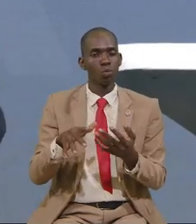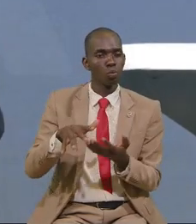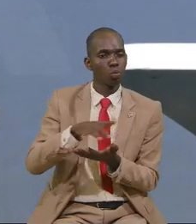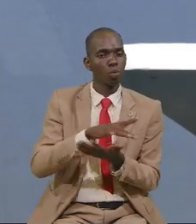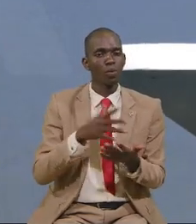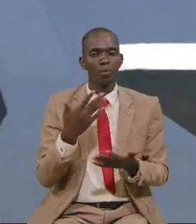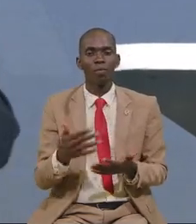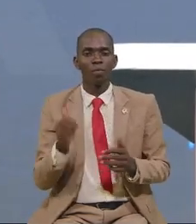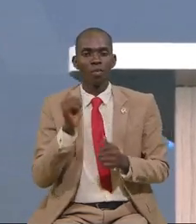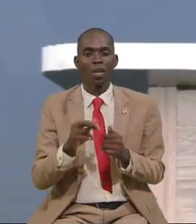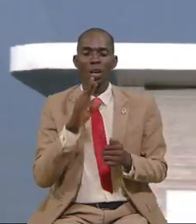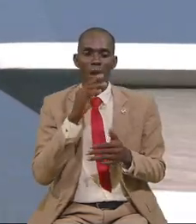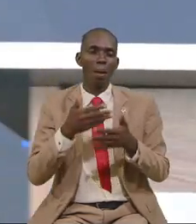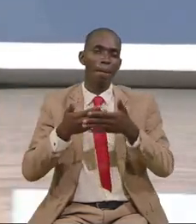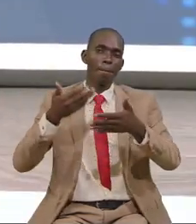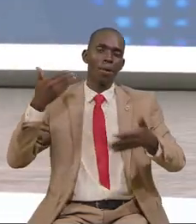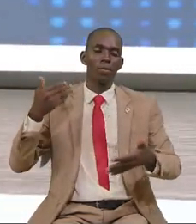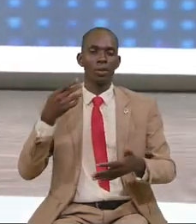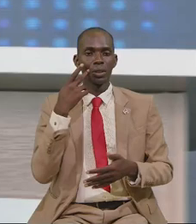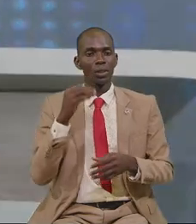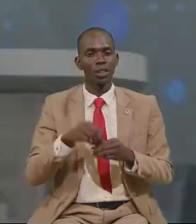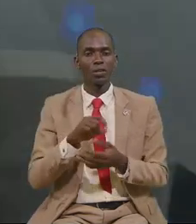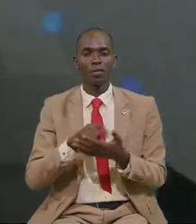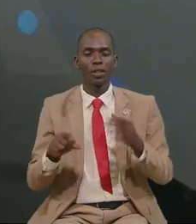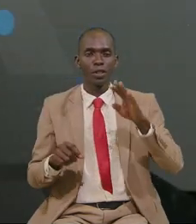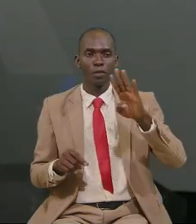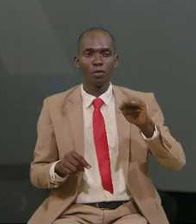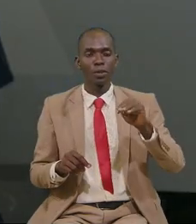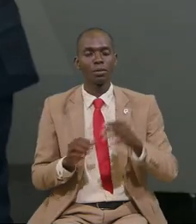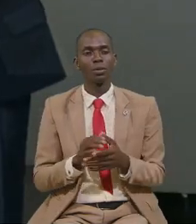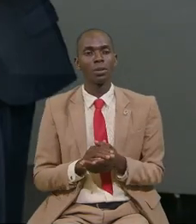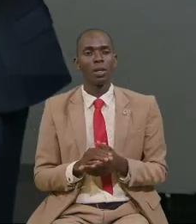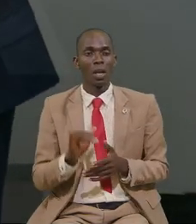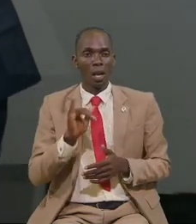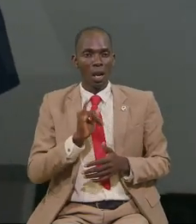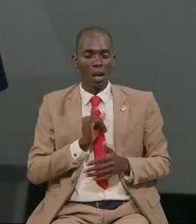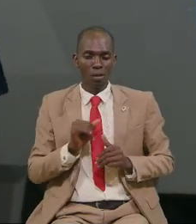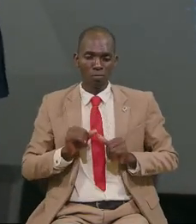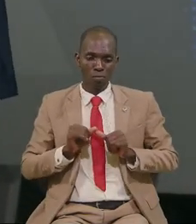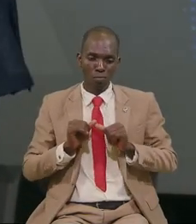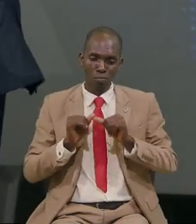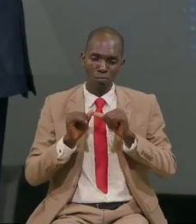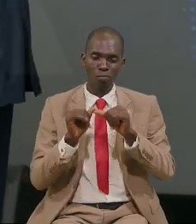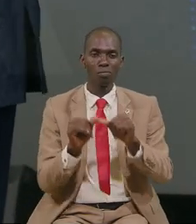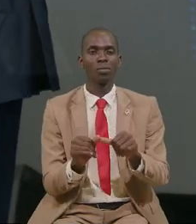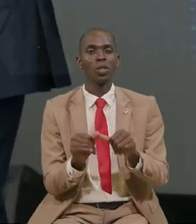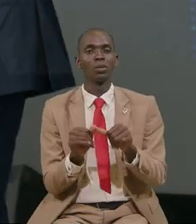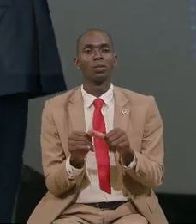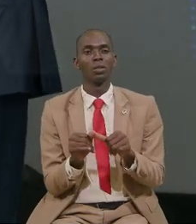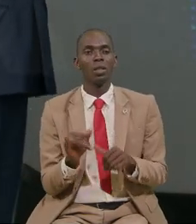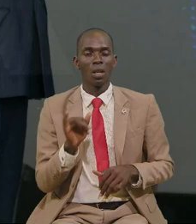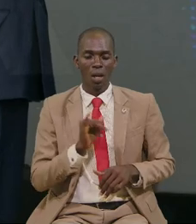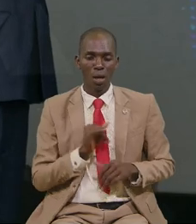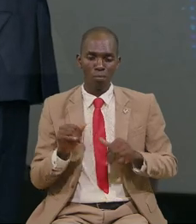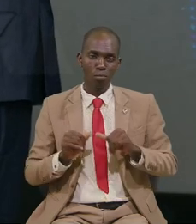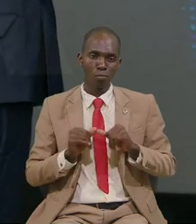are before. Look at verse 14. I press on. I press toward